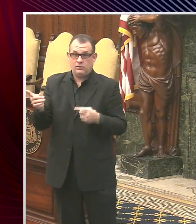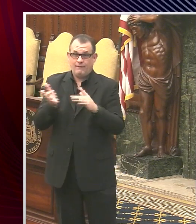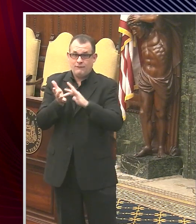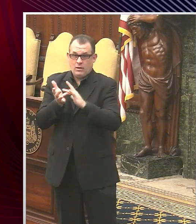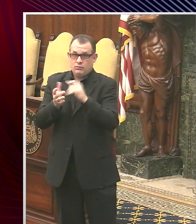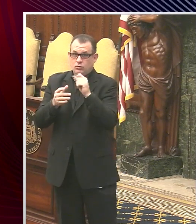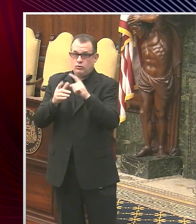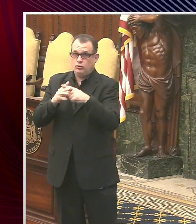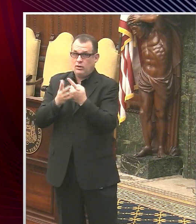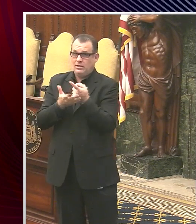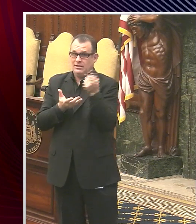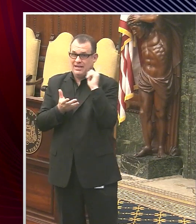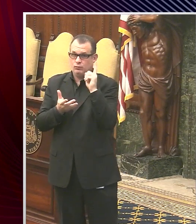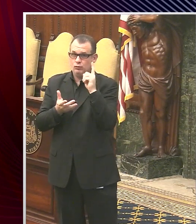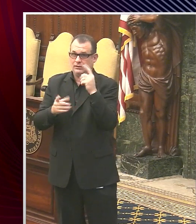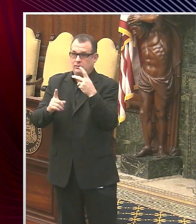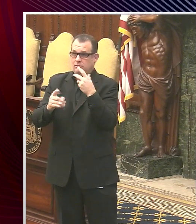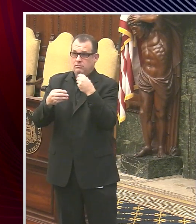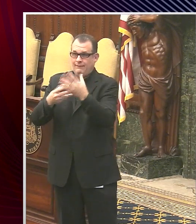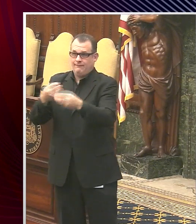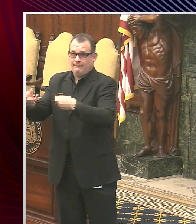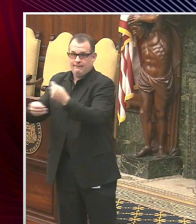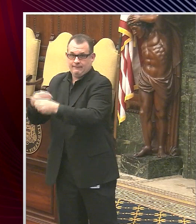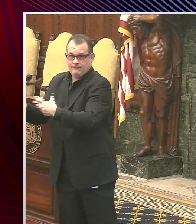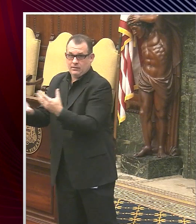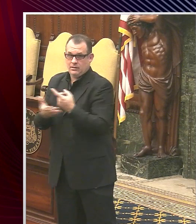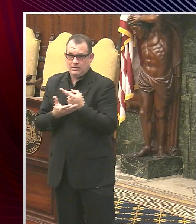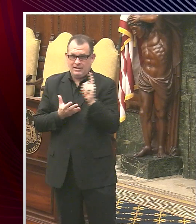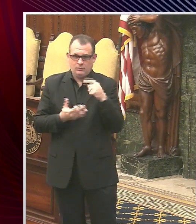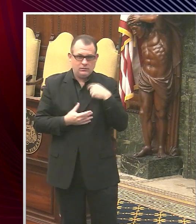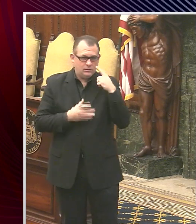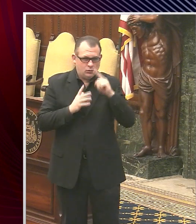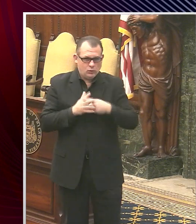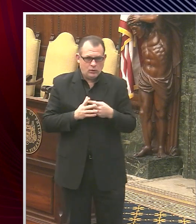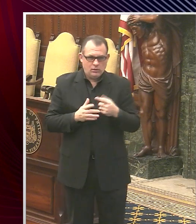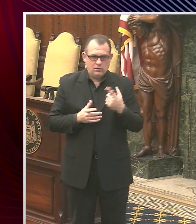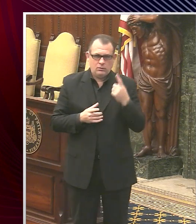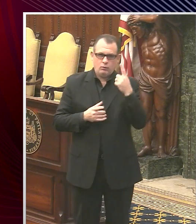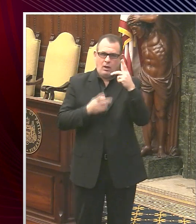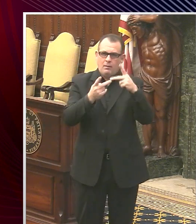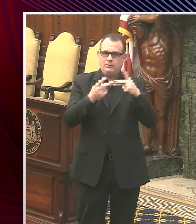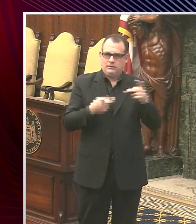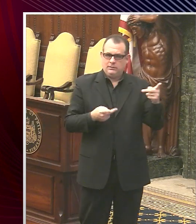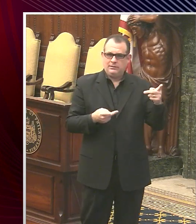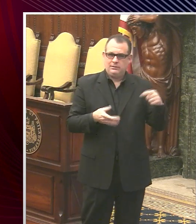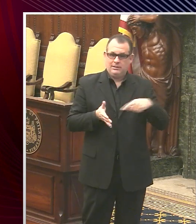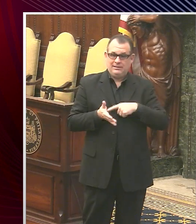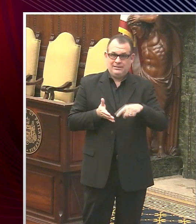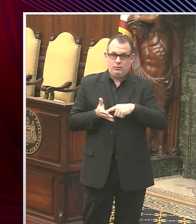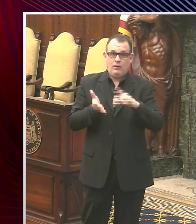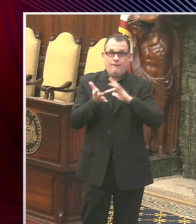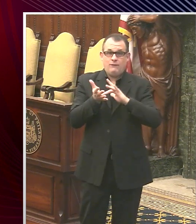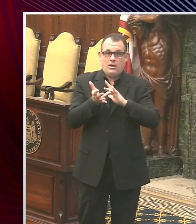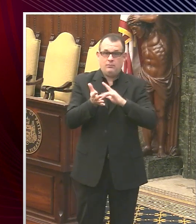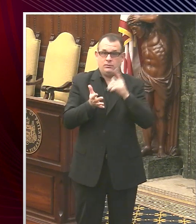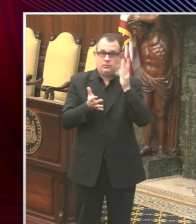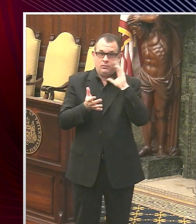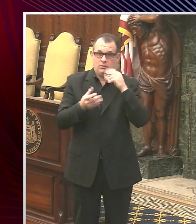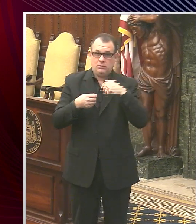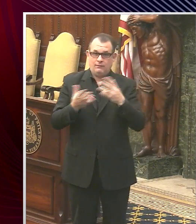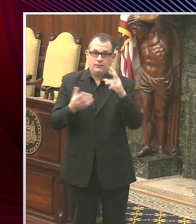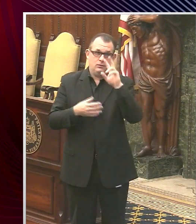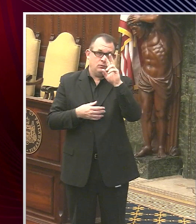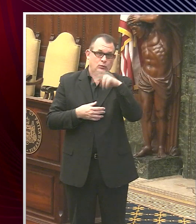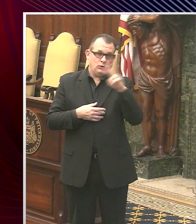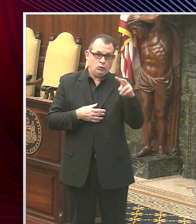last week. Last week, from the data we have, they vaccinated just at one facility. But this week, the pharmacies are scheduled to go to 22 different nursing homes across